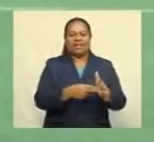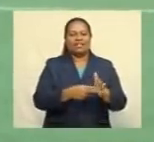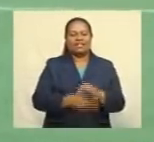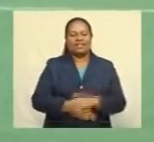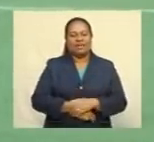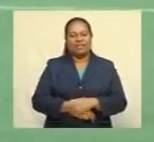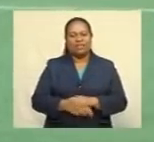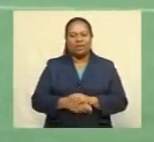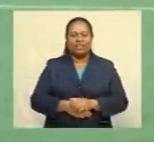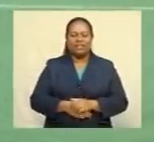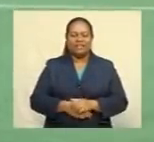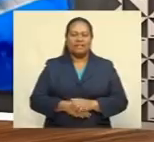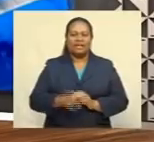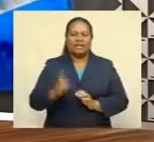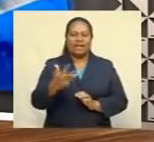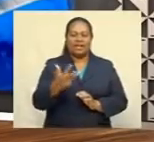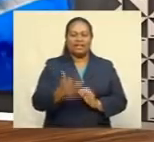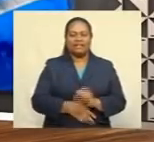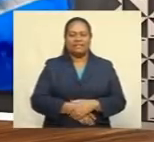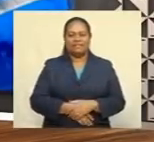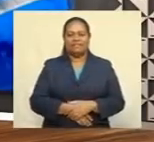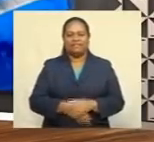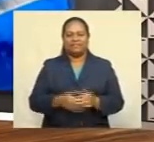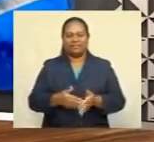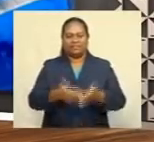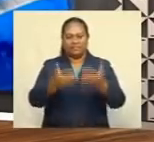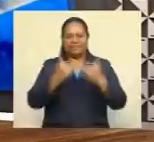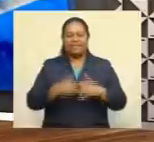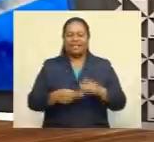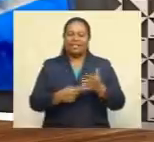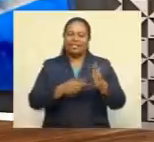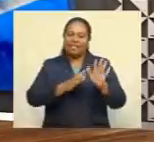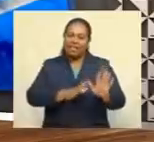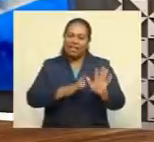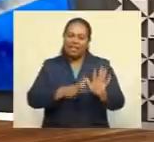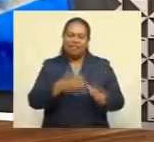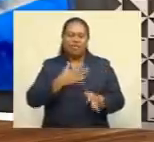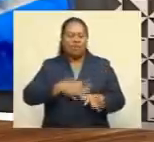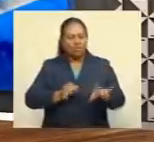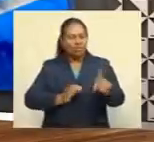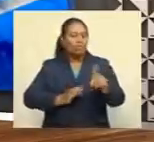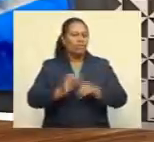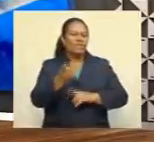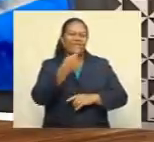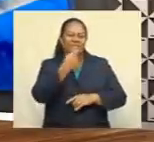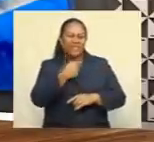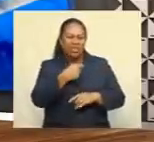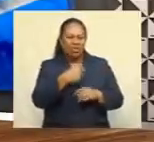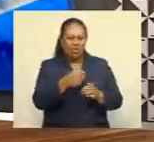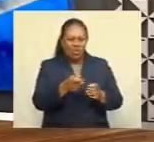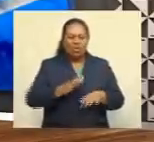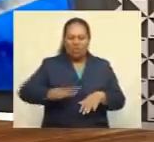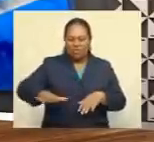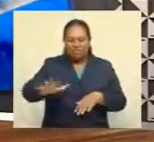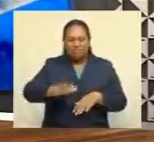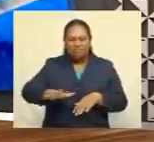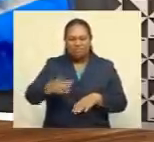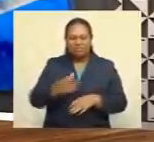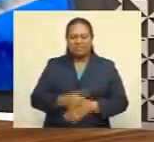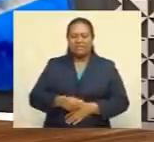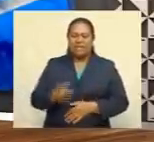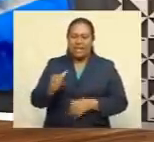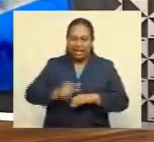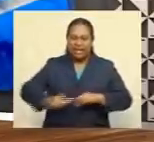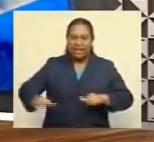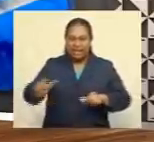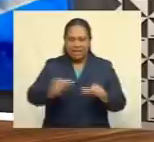Materkula, FBC Sports. The Tailevu rugby team will want to improve on a few areas before facing Nandrunga in round 3 of the Skipper